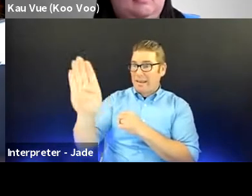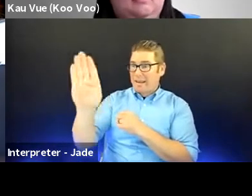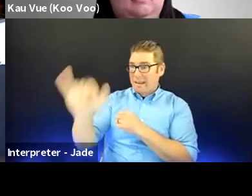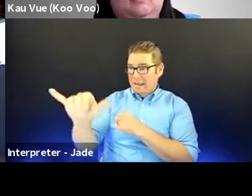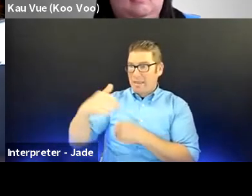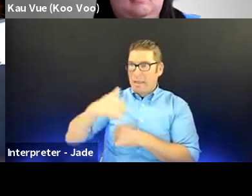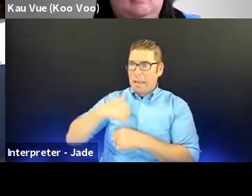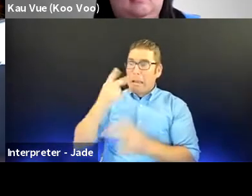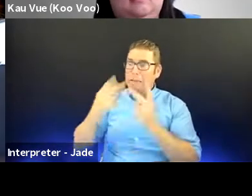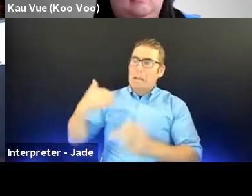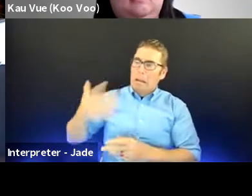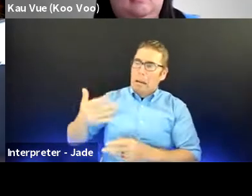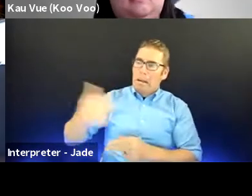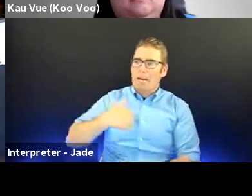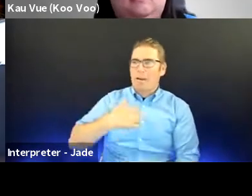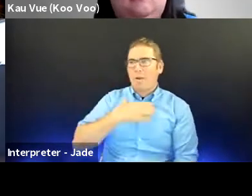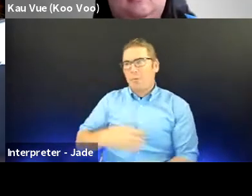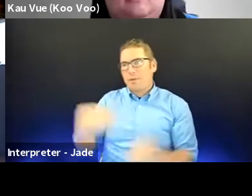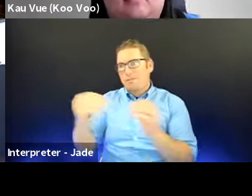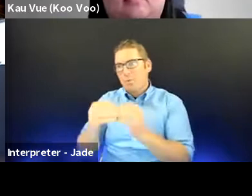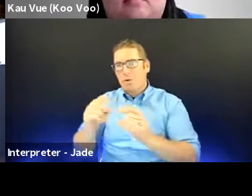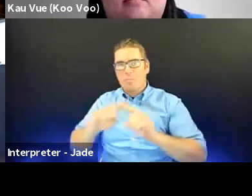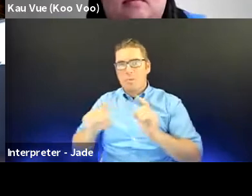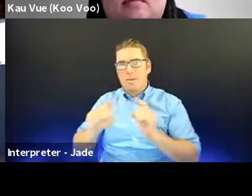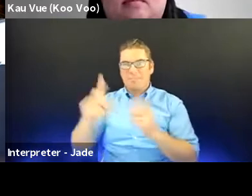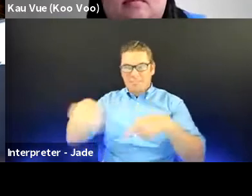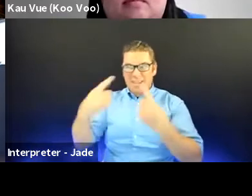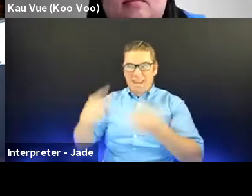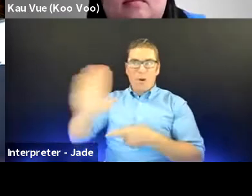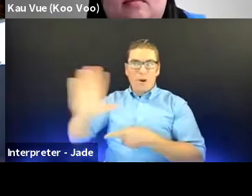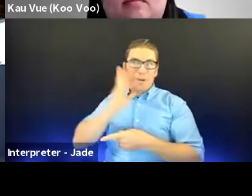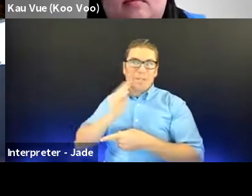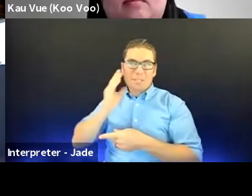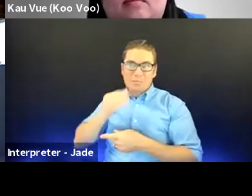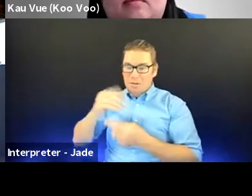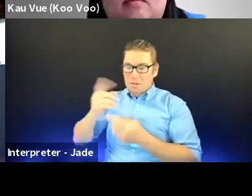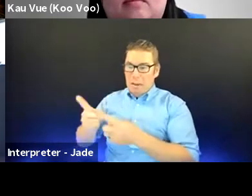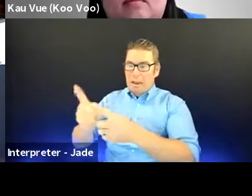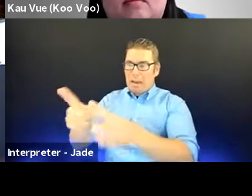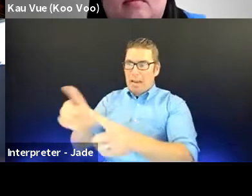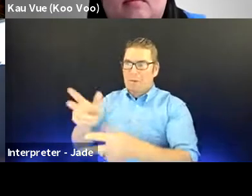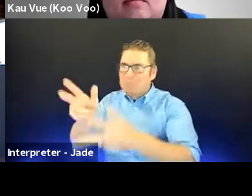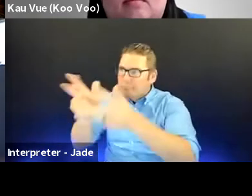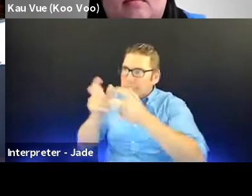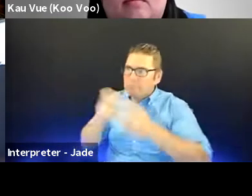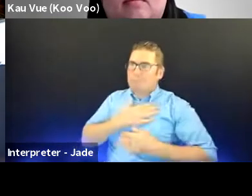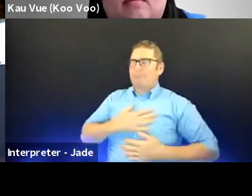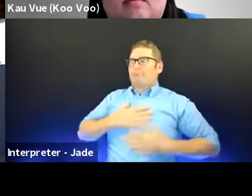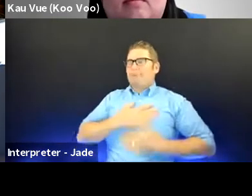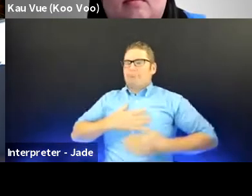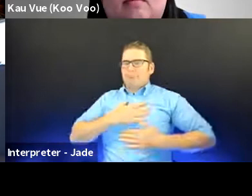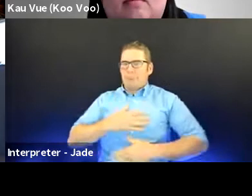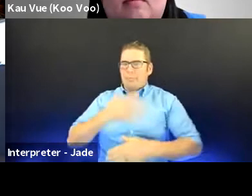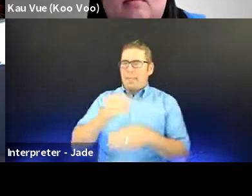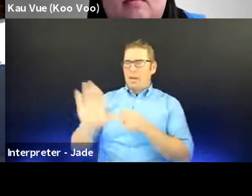to hear her talk about her journey. And I'll talk a little bit more about her and the UCL program in